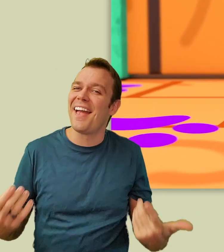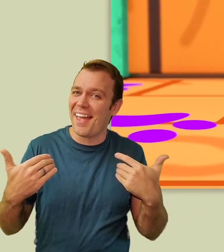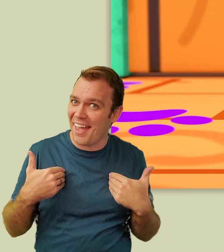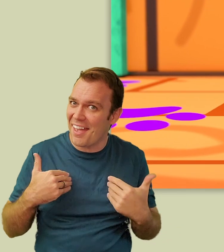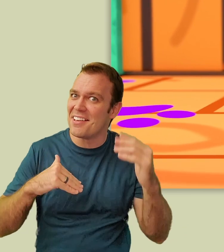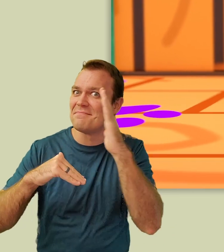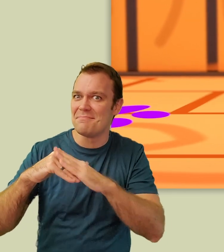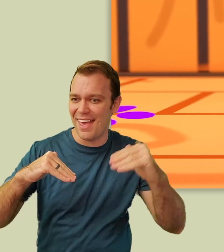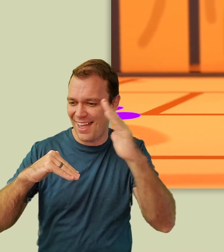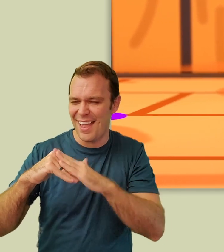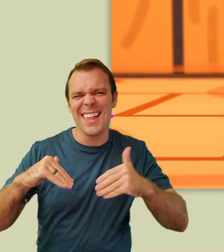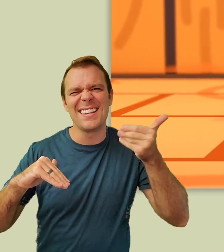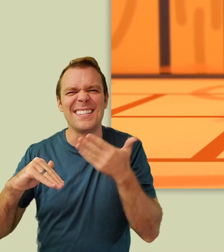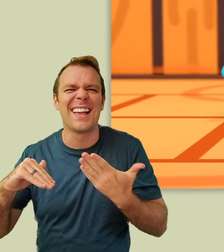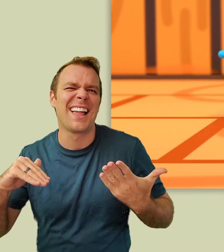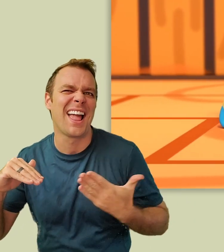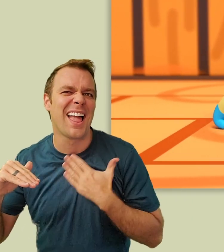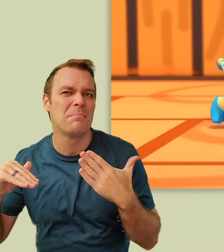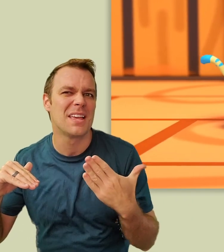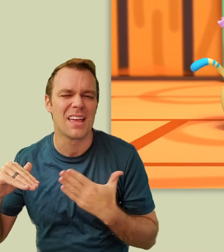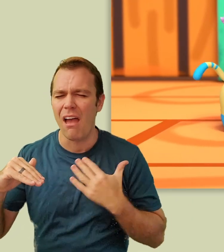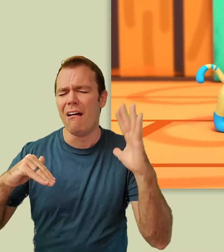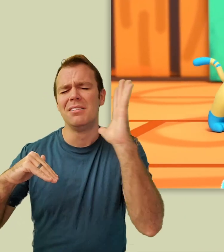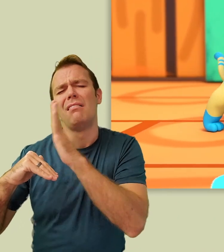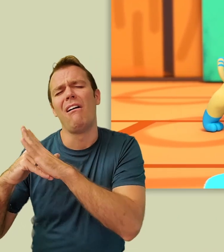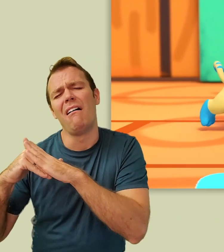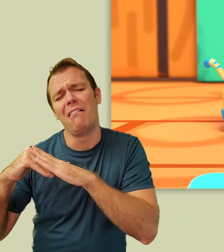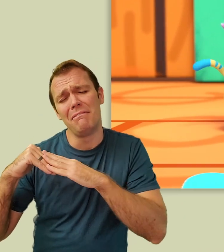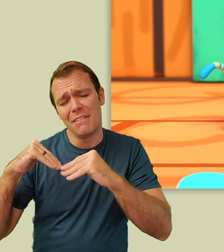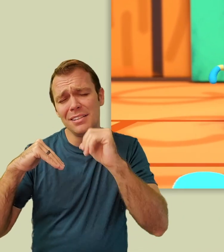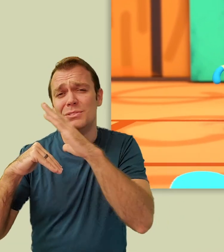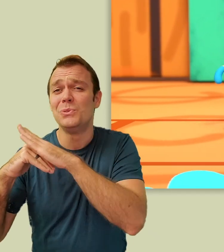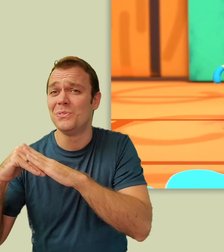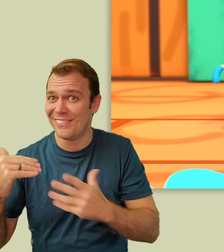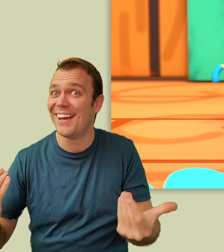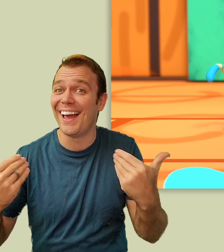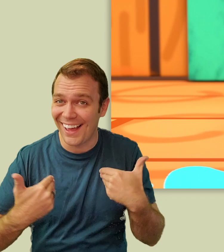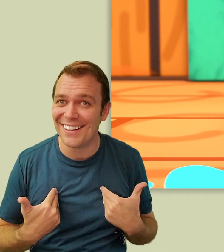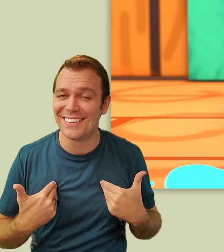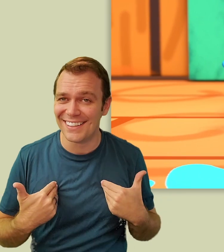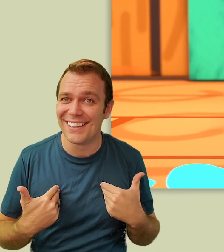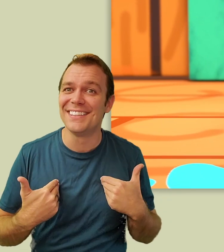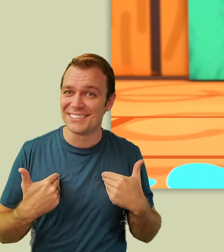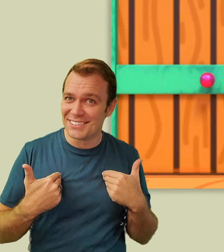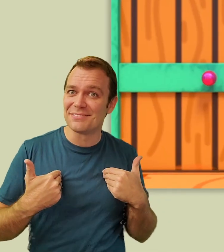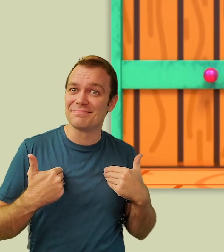I have a pet, a happy little pet, a furry little pet, I